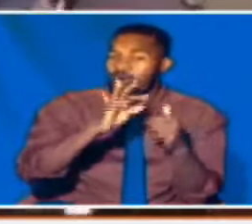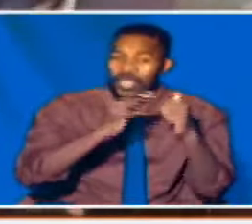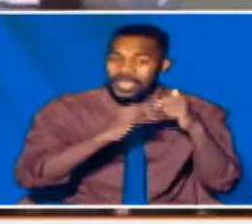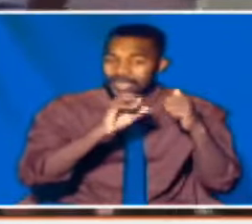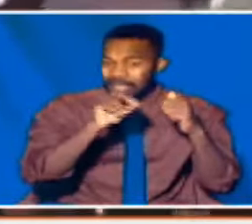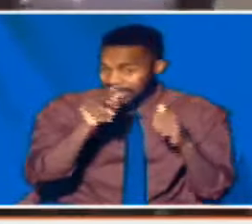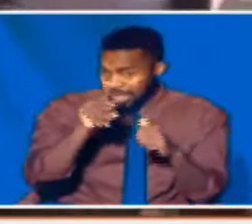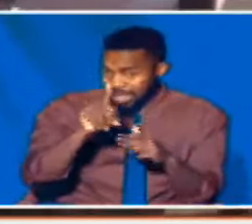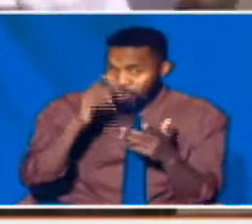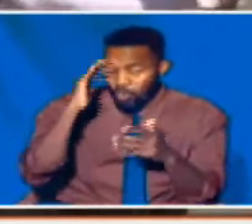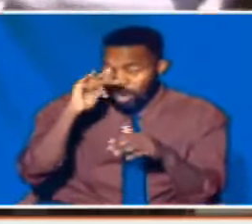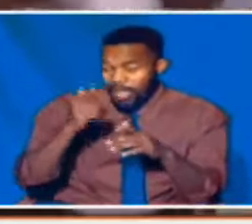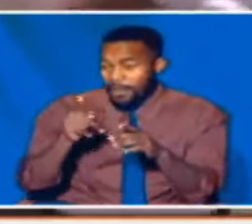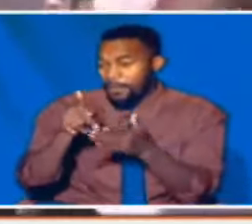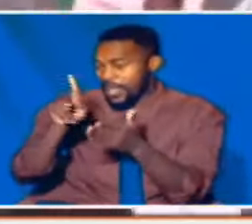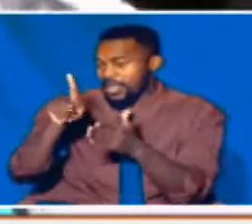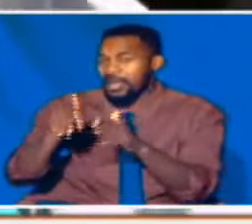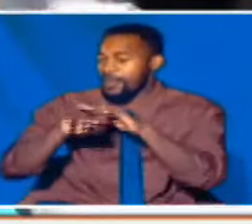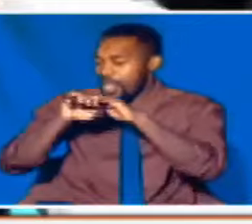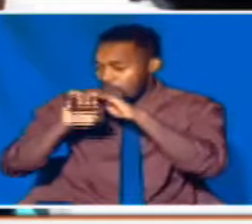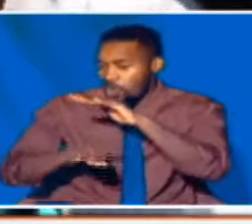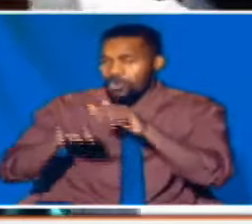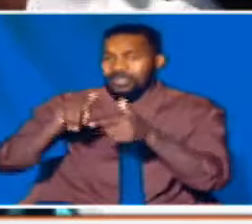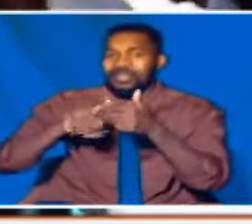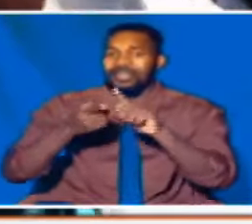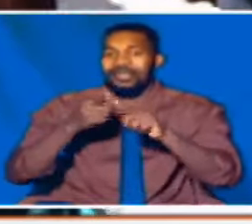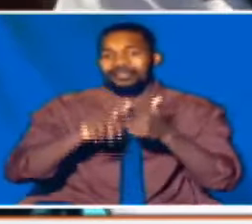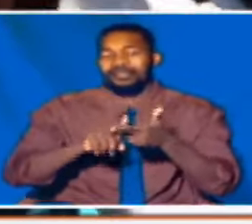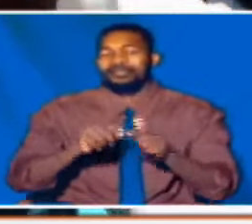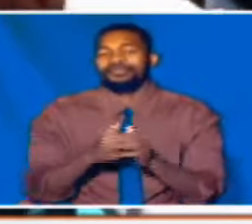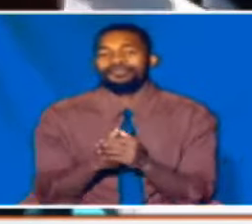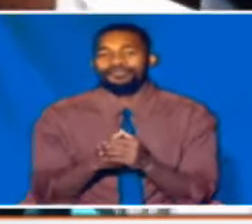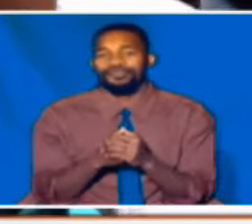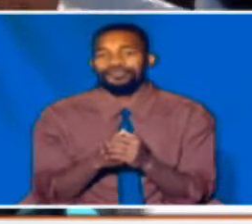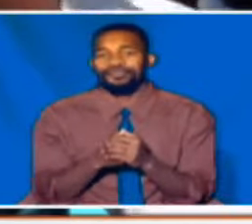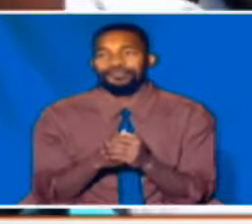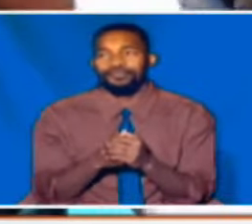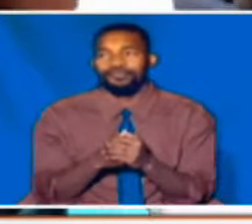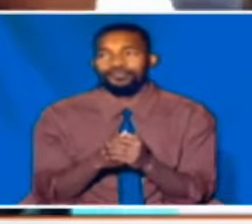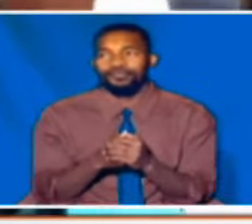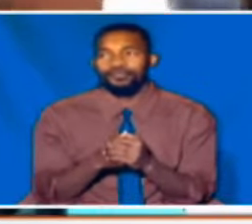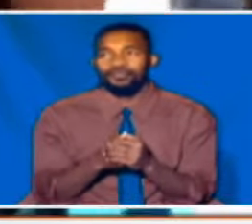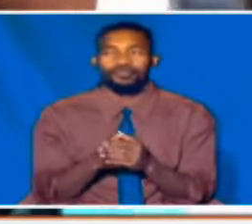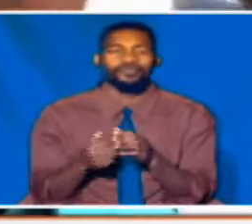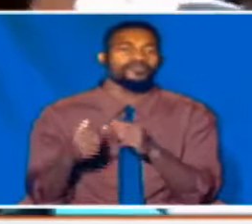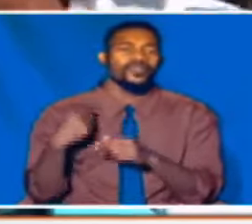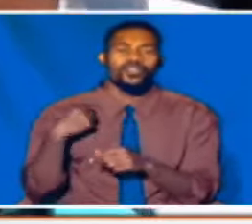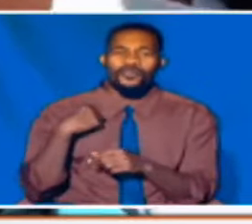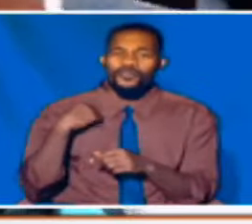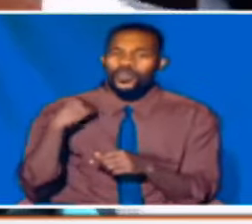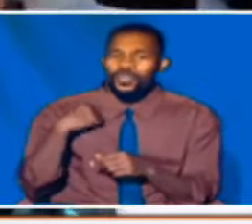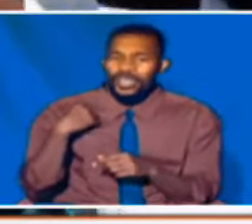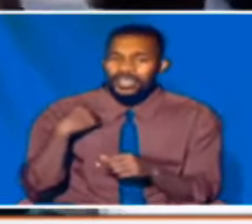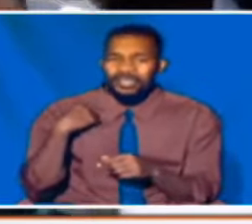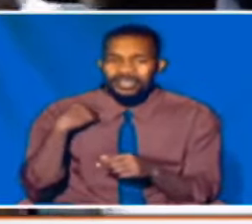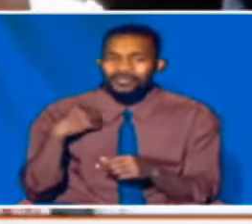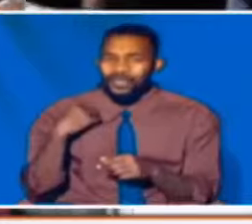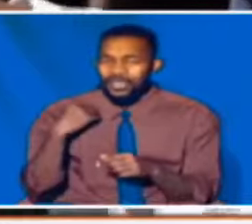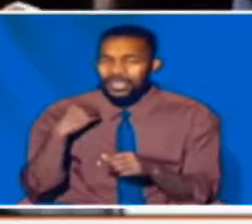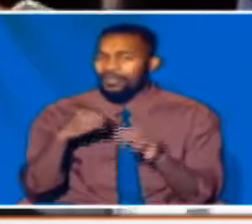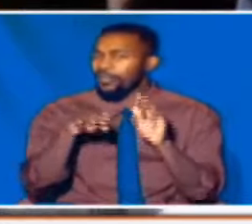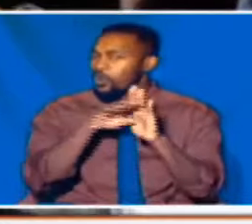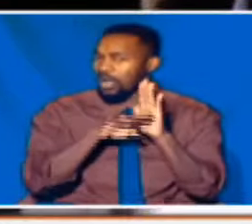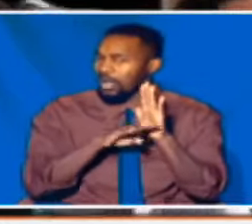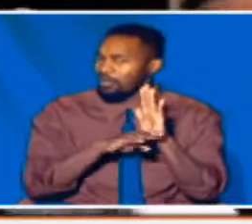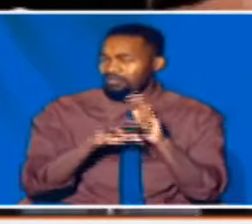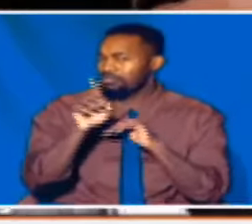for the underpayment grievances. Well, we came for a job. Yes. We did not come for a voluntary program that could attract